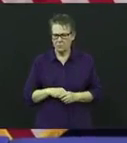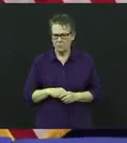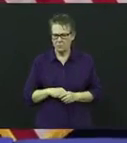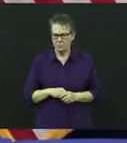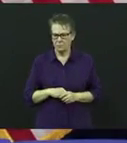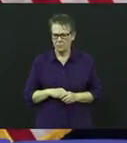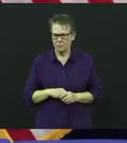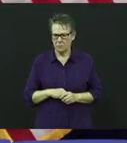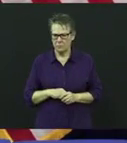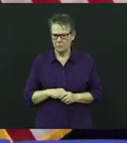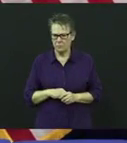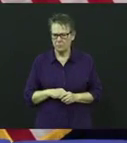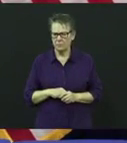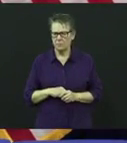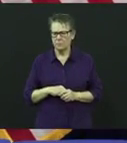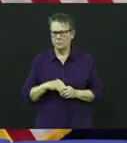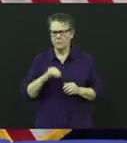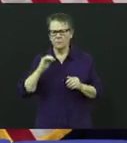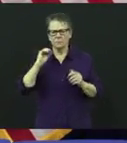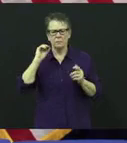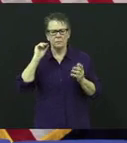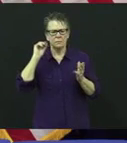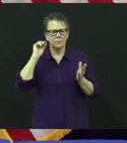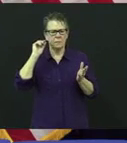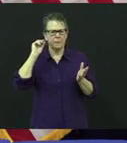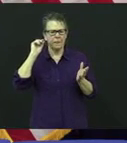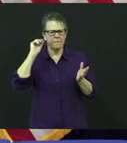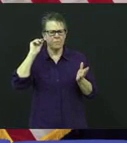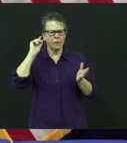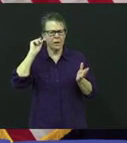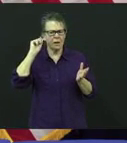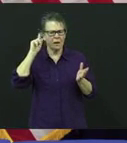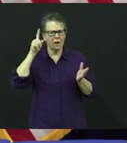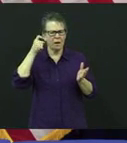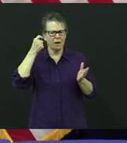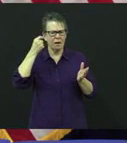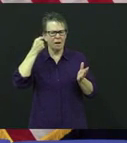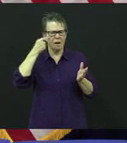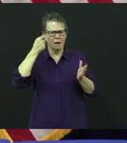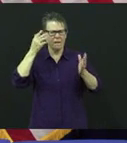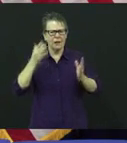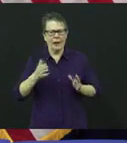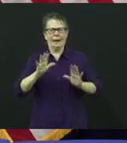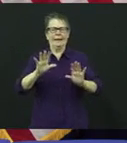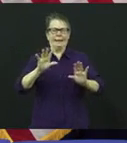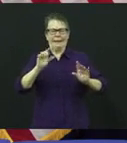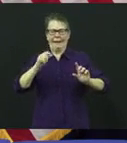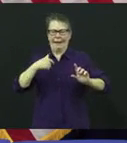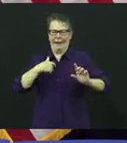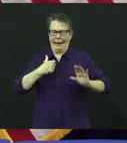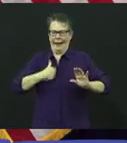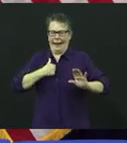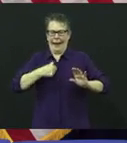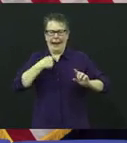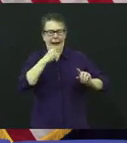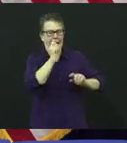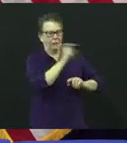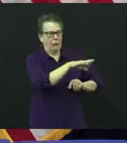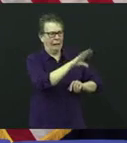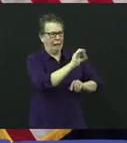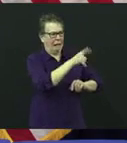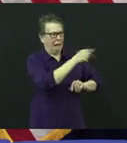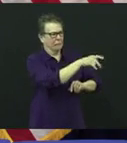gathering, we will, you'll be speaking as well as we would expect Colonel Park, who's based in Philadelphia, who's one of the senior members of the Army